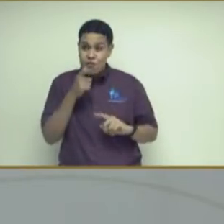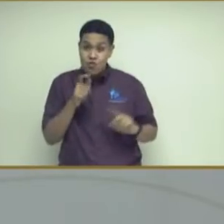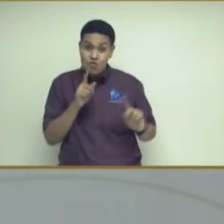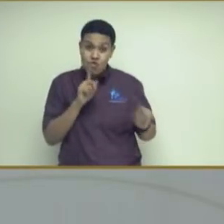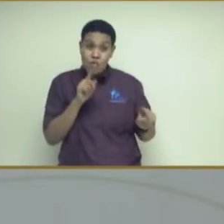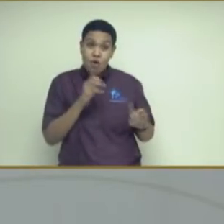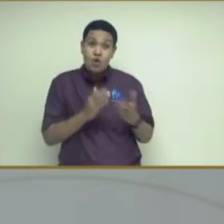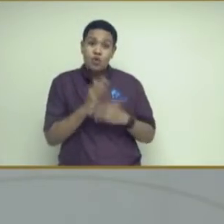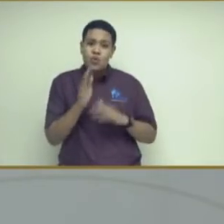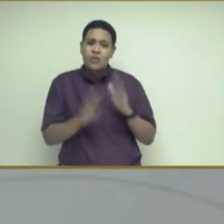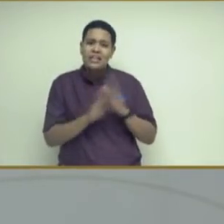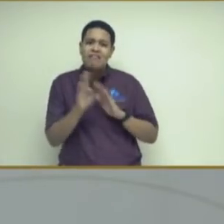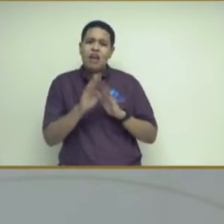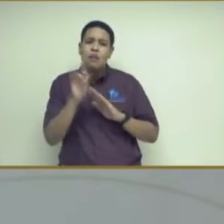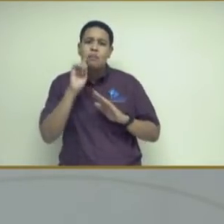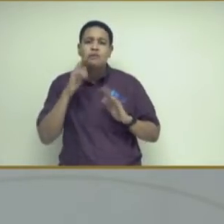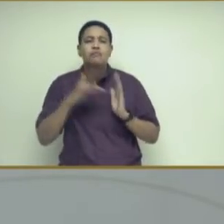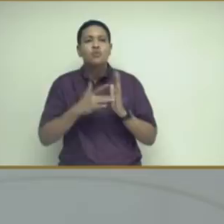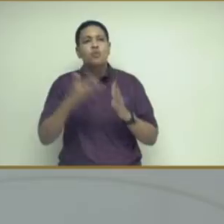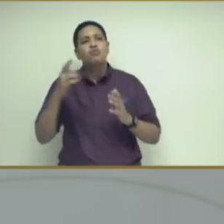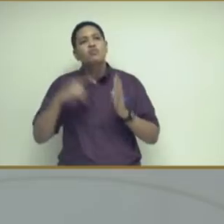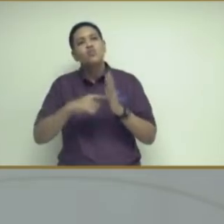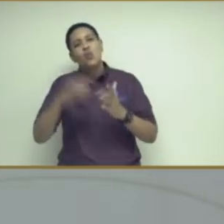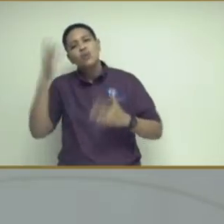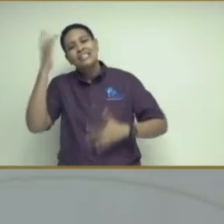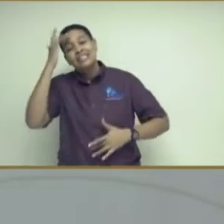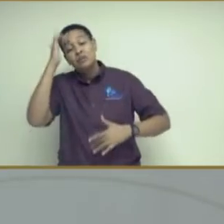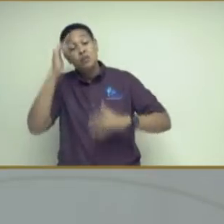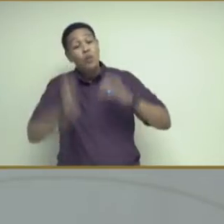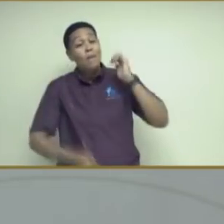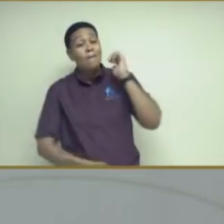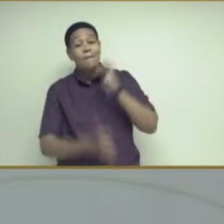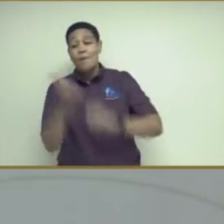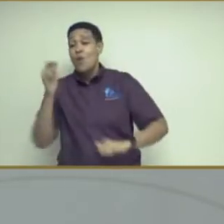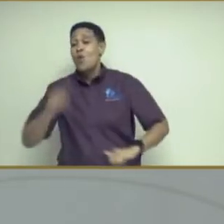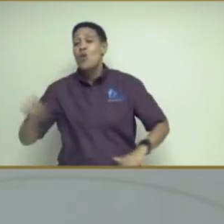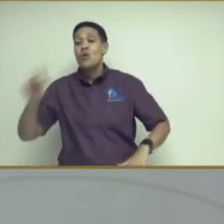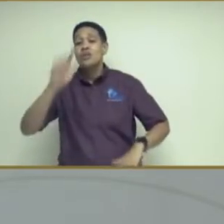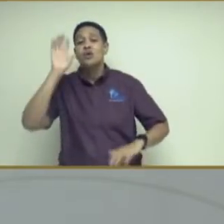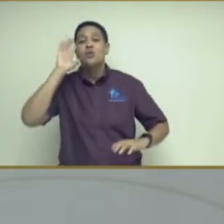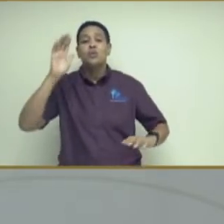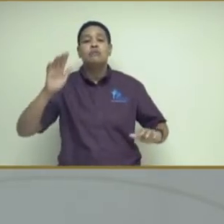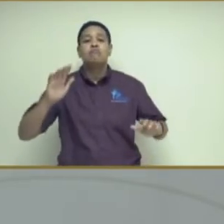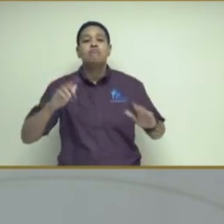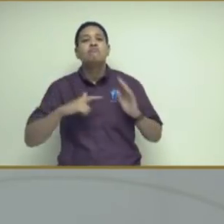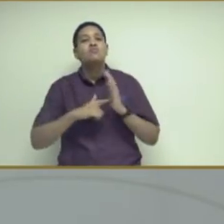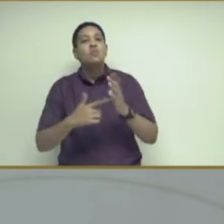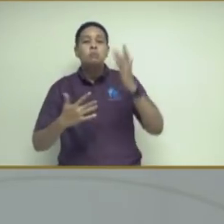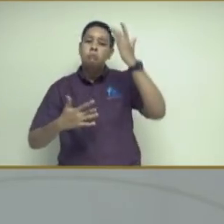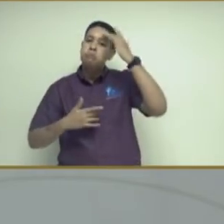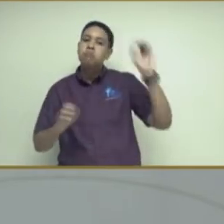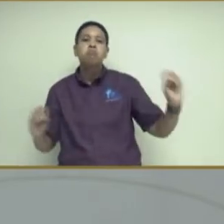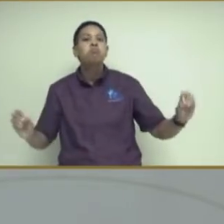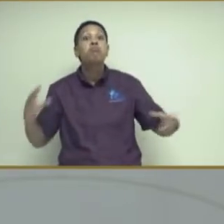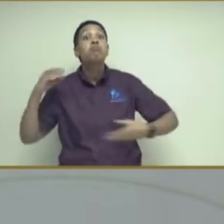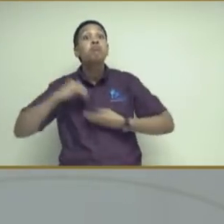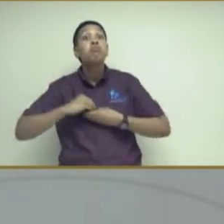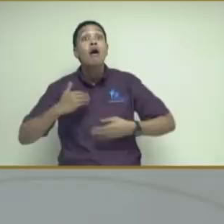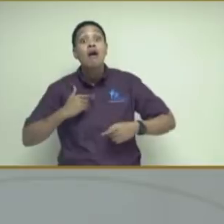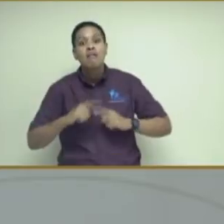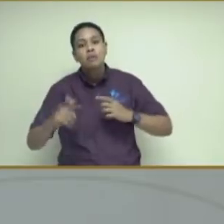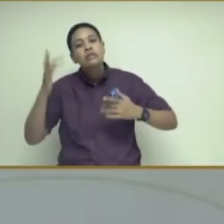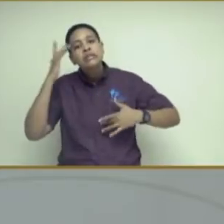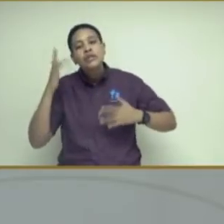reported through the development of symptoms. We know that a vast majority of persons are going to remain asymptomatic, and so